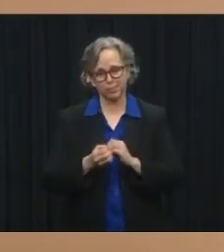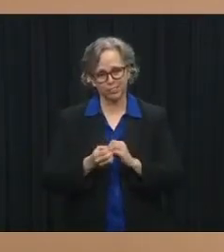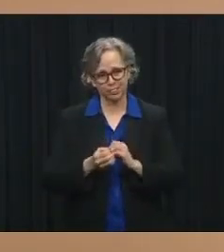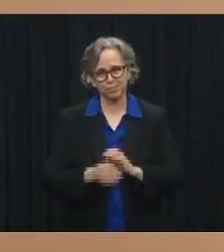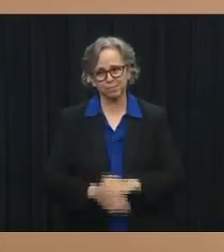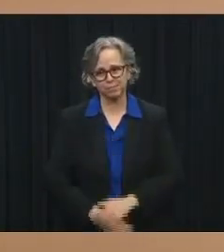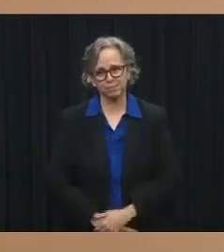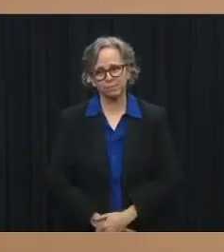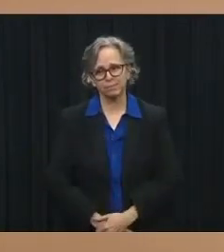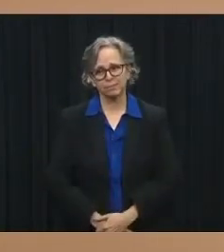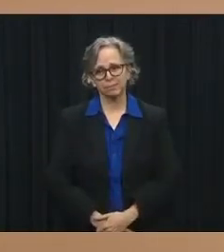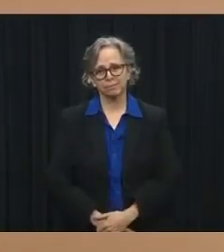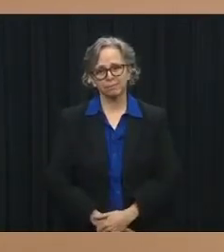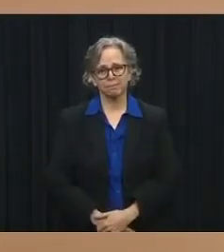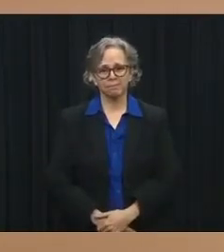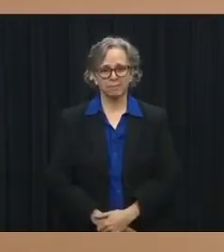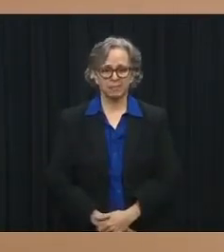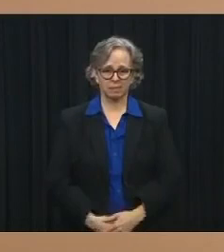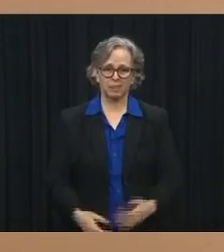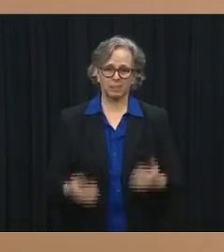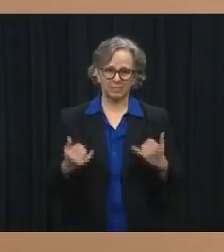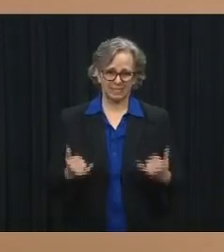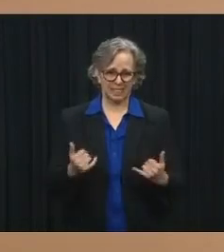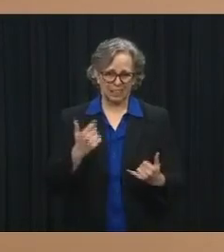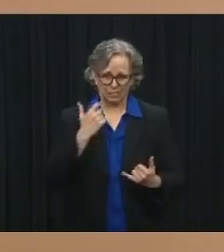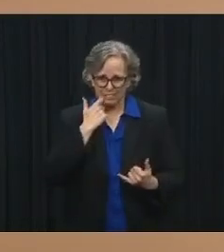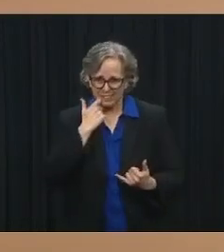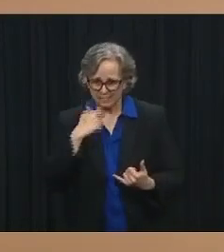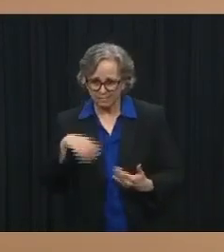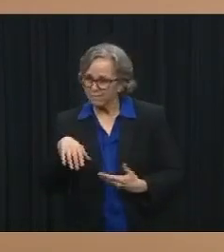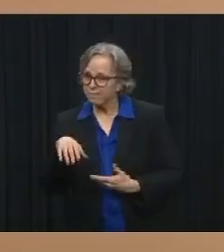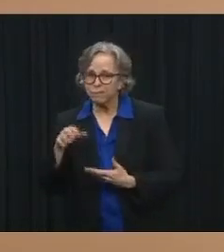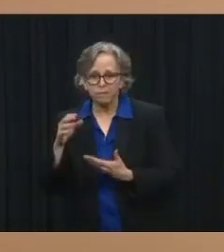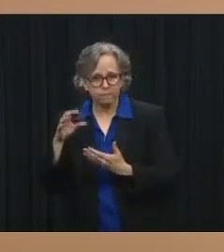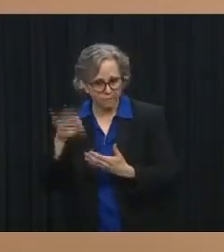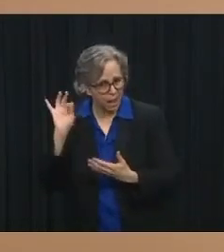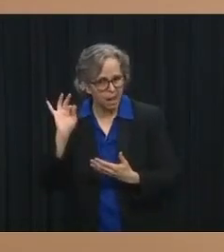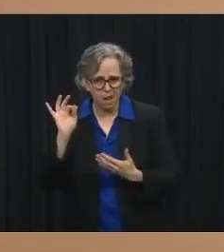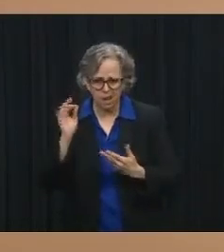moment, earlier today when we finalized our statistics at